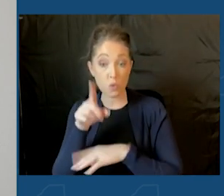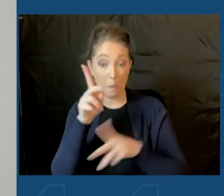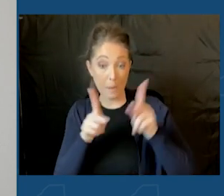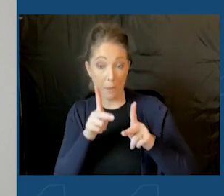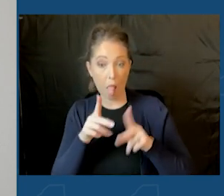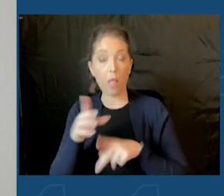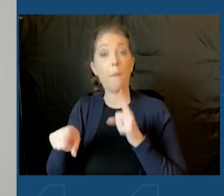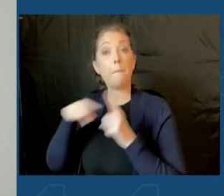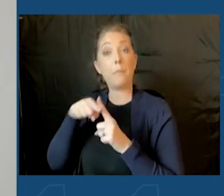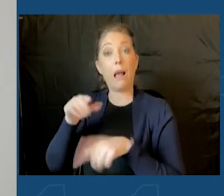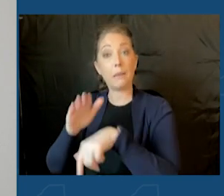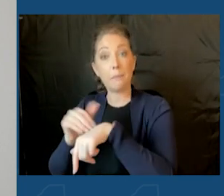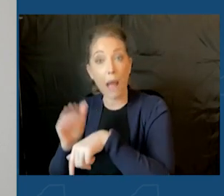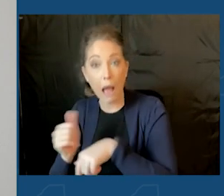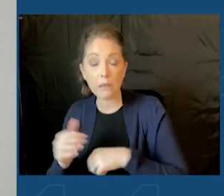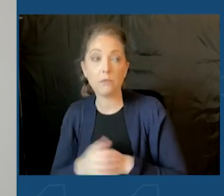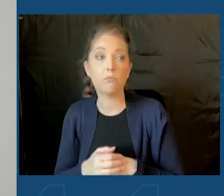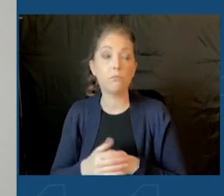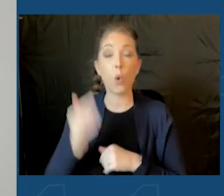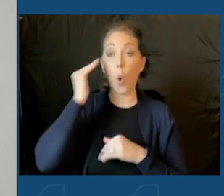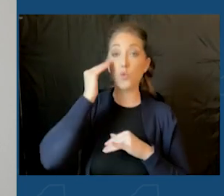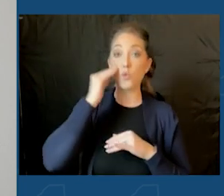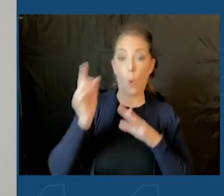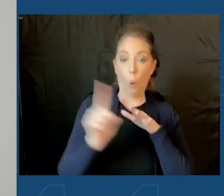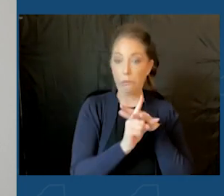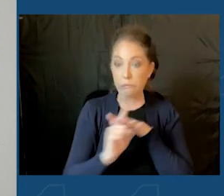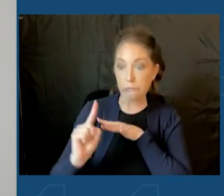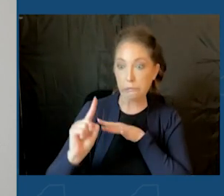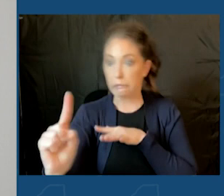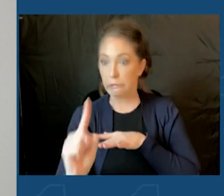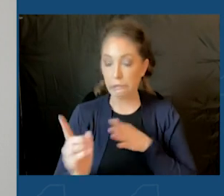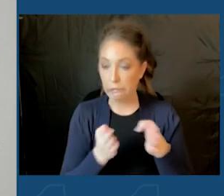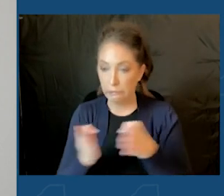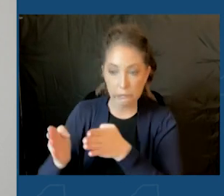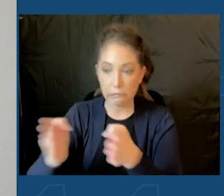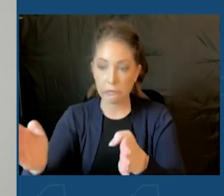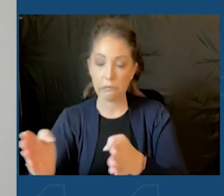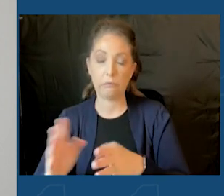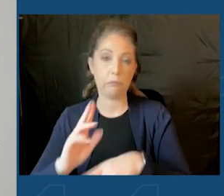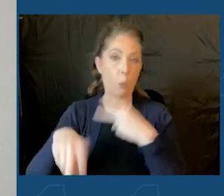your evacuation routes and that you know the type of hazards that could